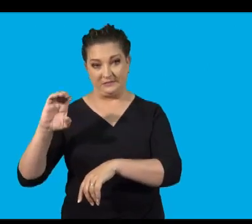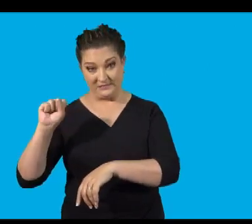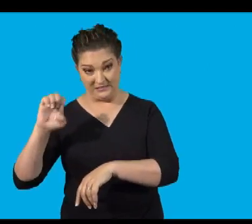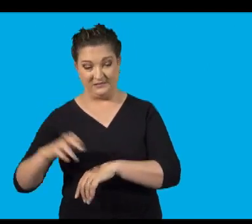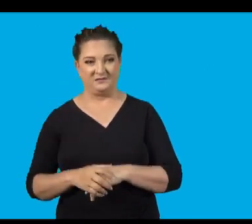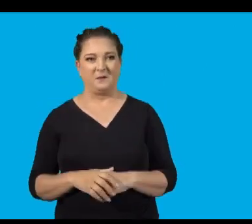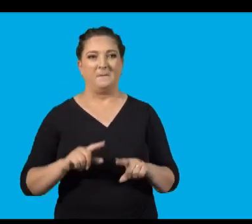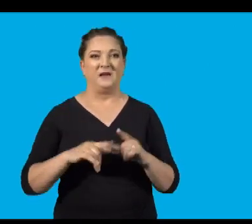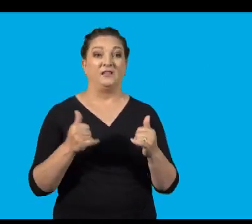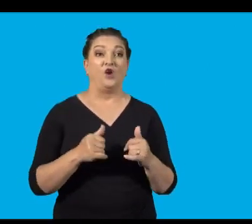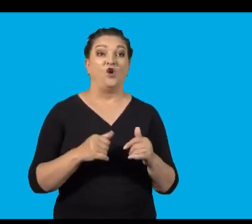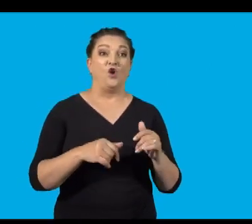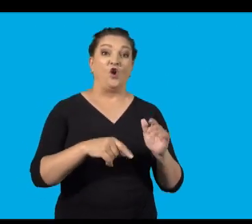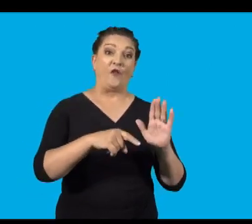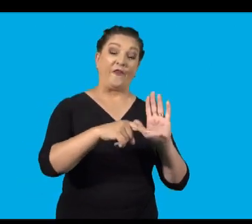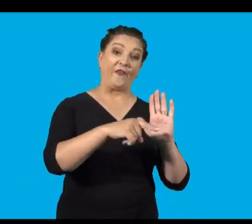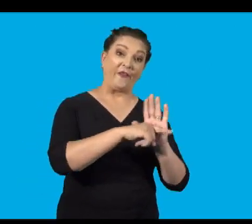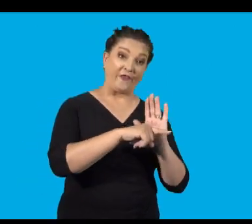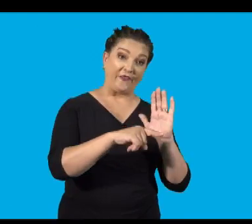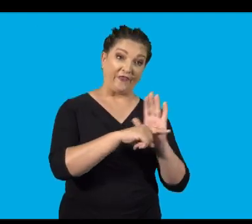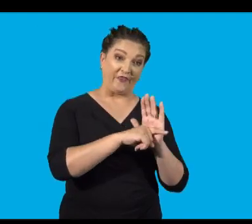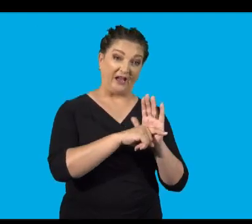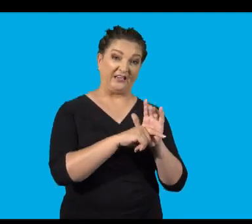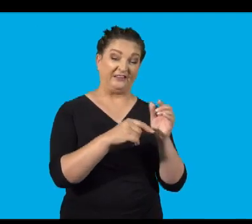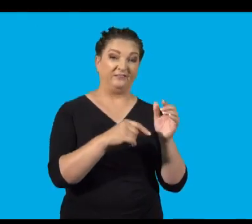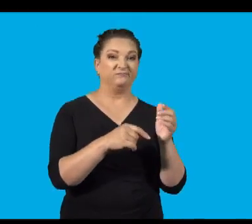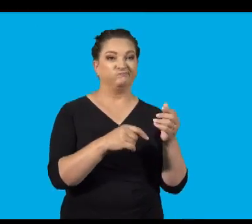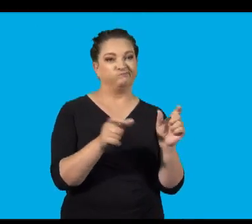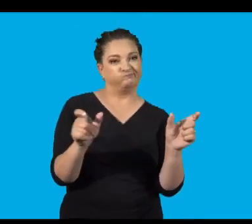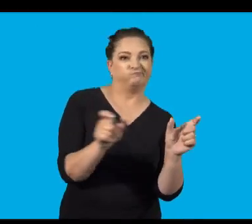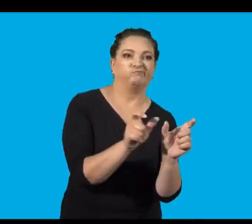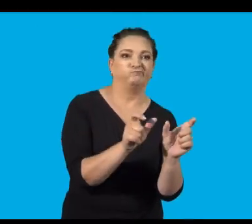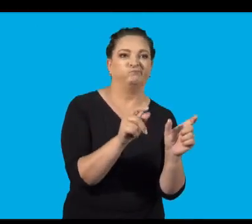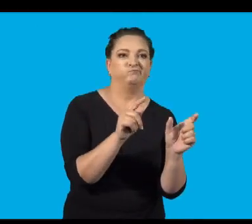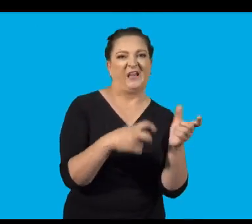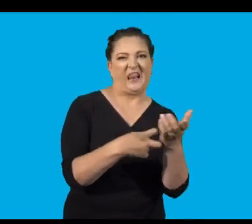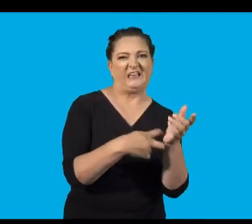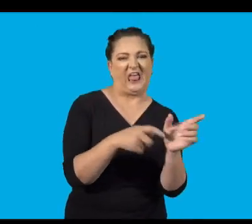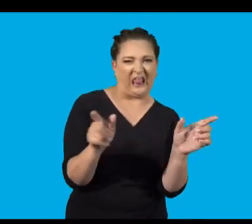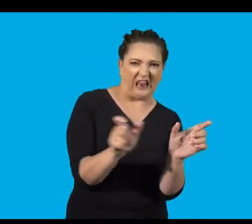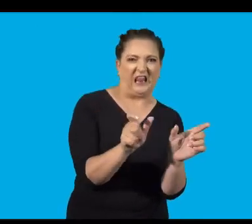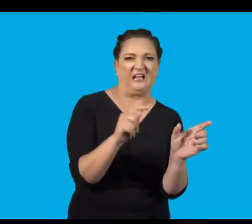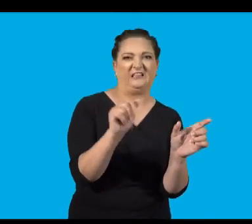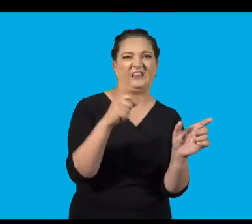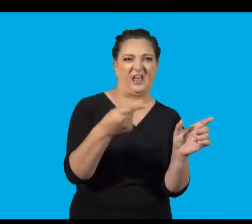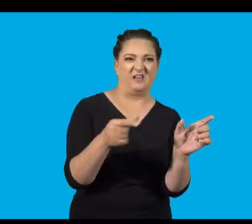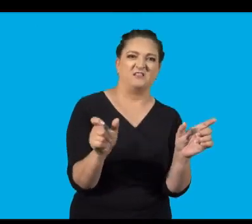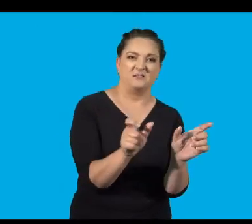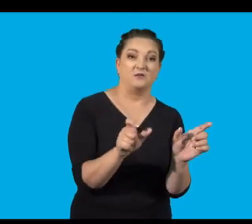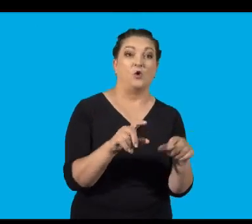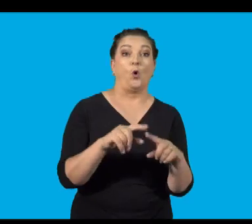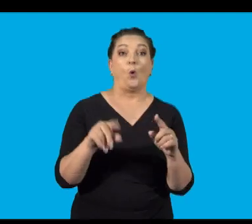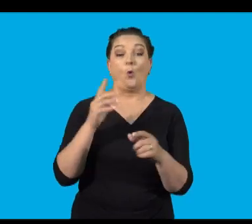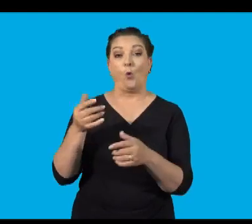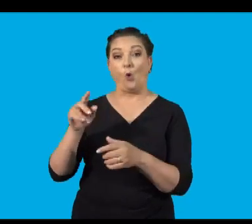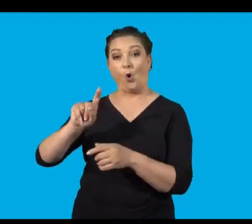The verb in the negative for the tag is written as a contraction, all right? And we're going to see that when we look at our example. Place